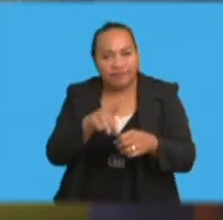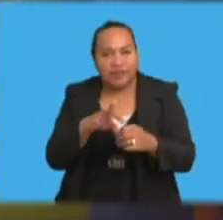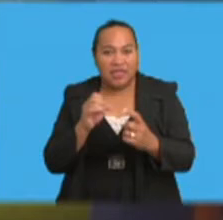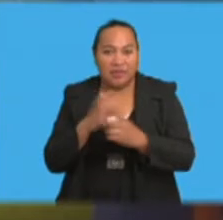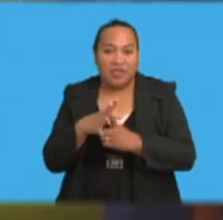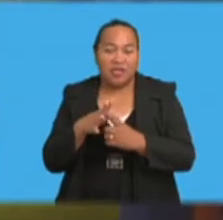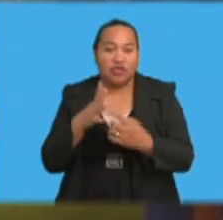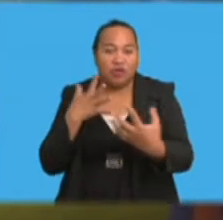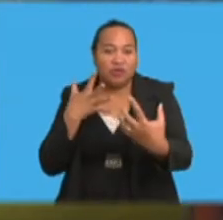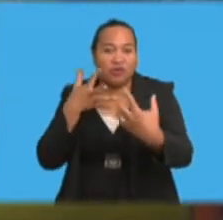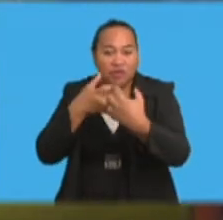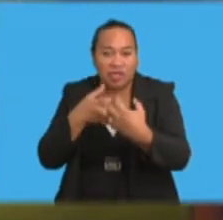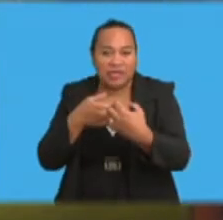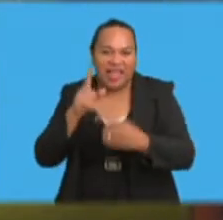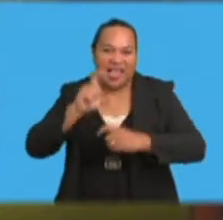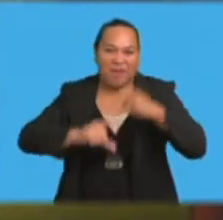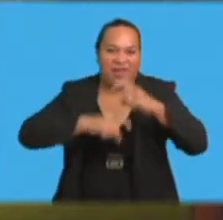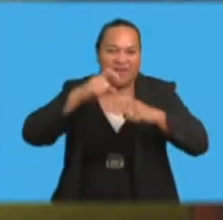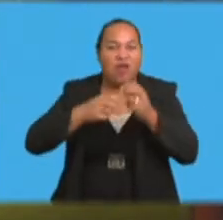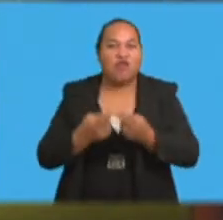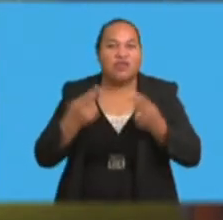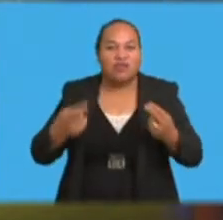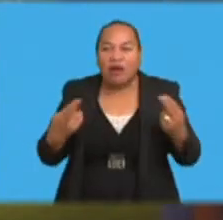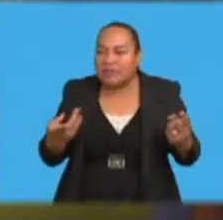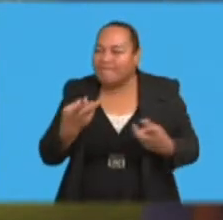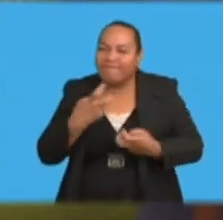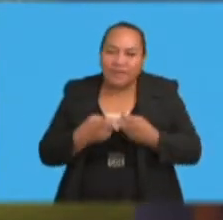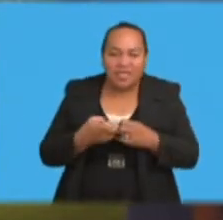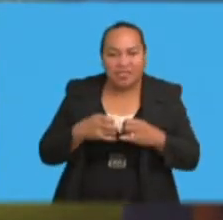to address specific capacity or resource constraints.